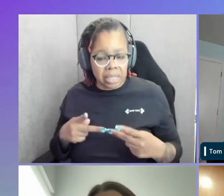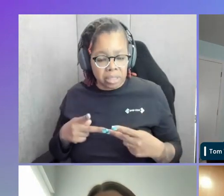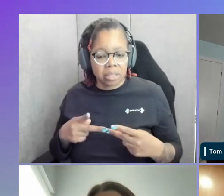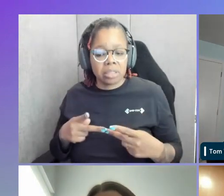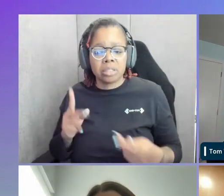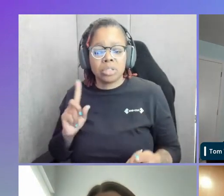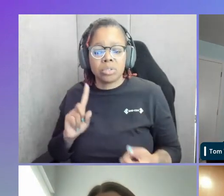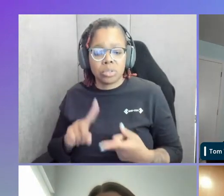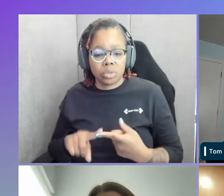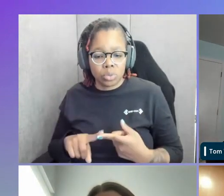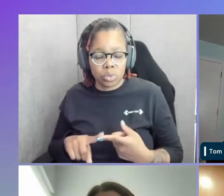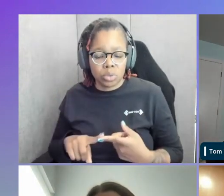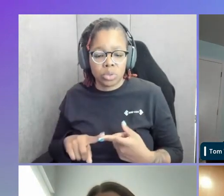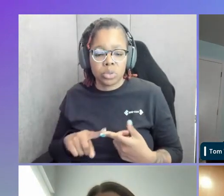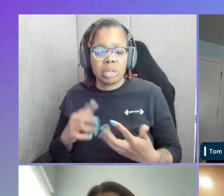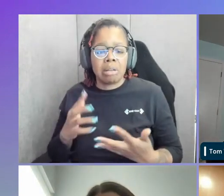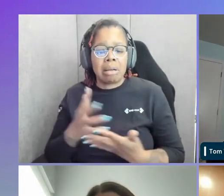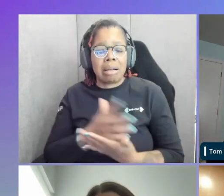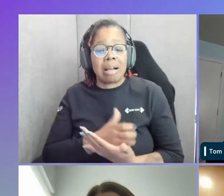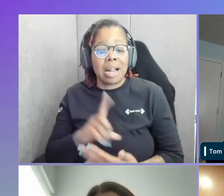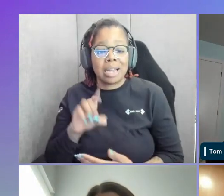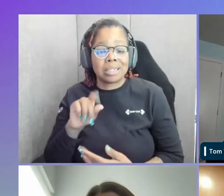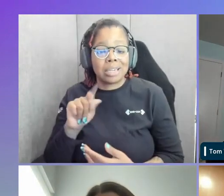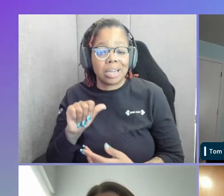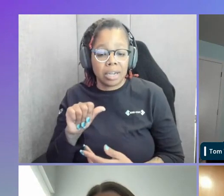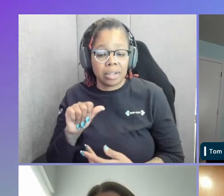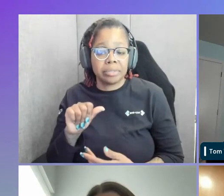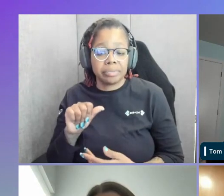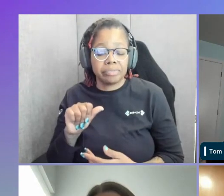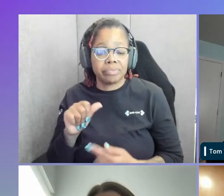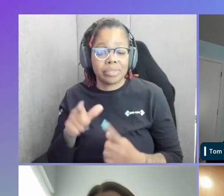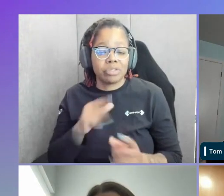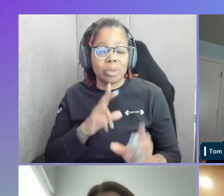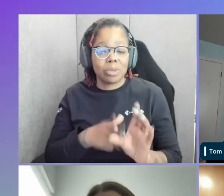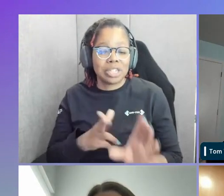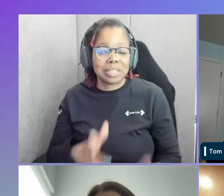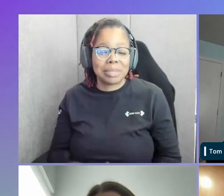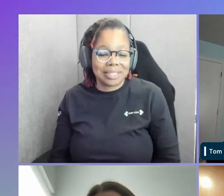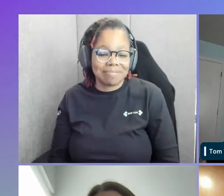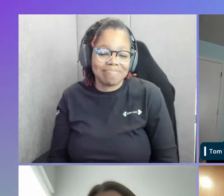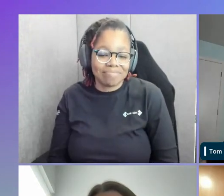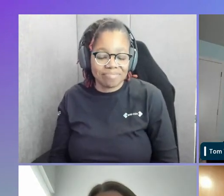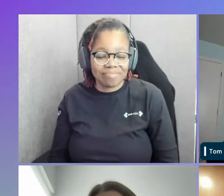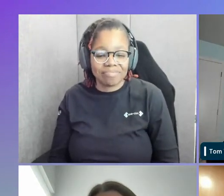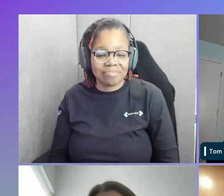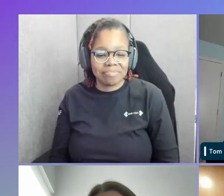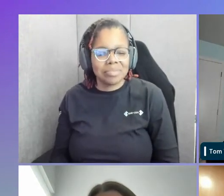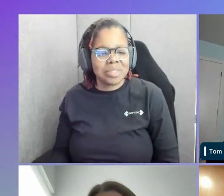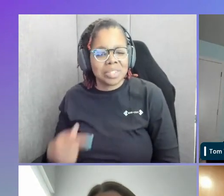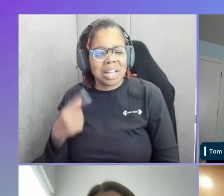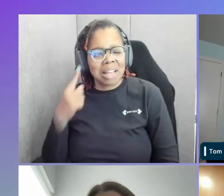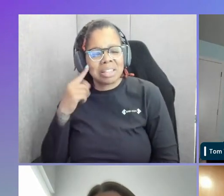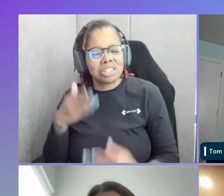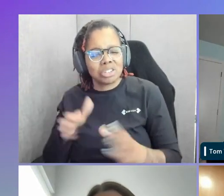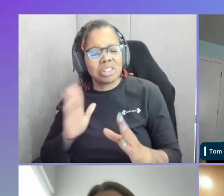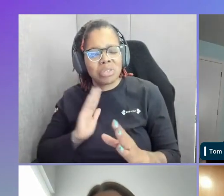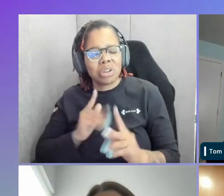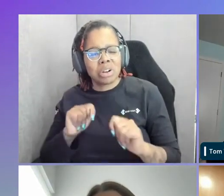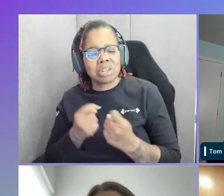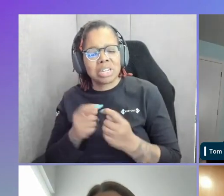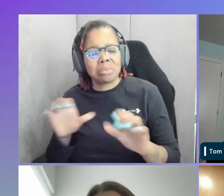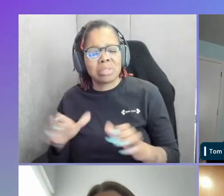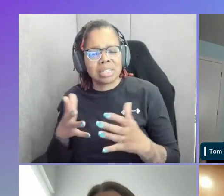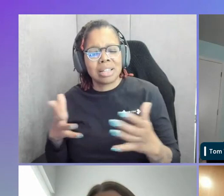to collect data from participants. Yes. I think in general, our team does a lot of pilots,